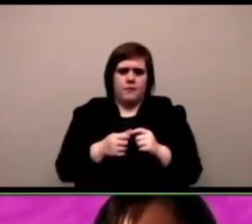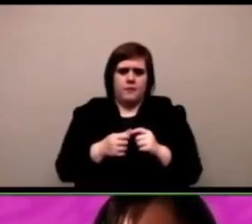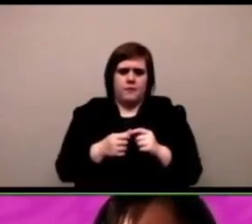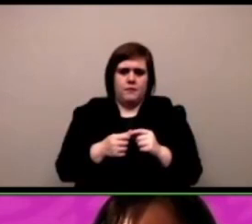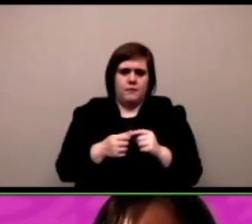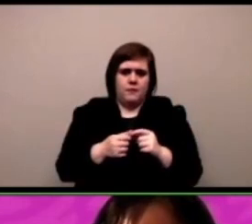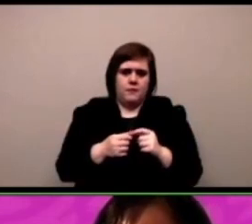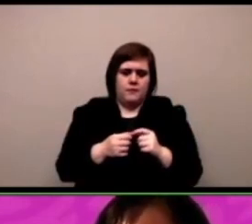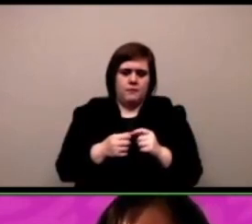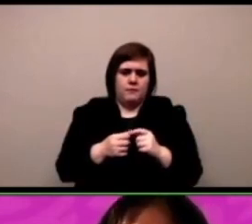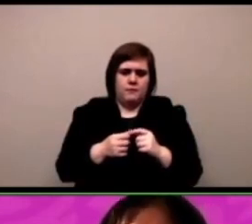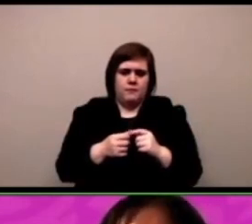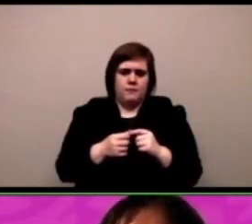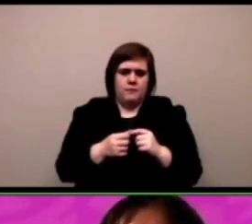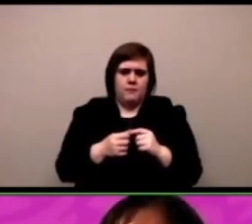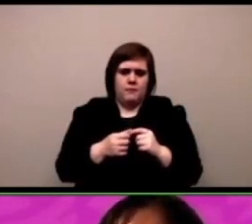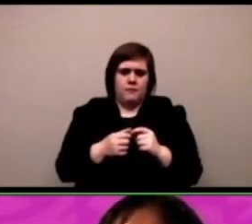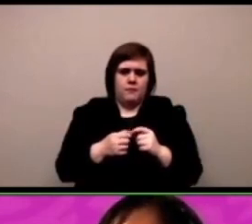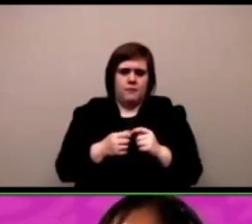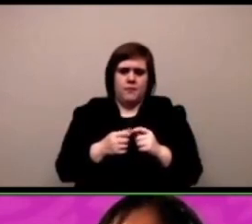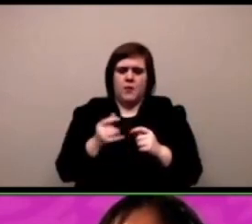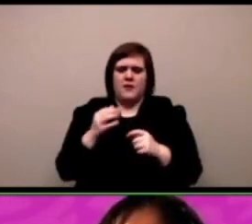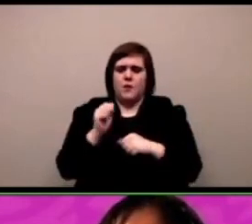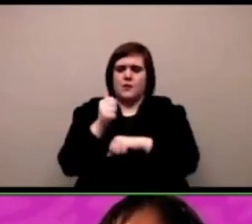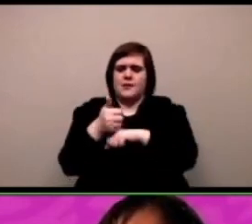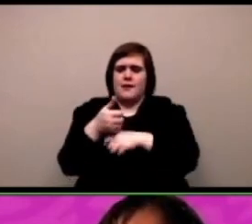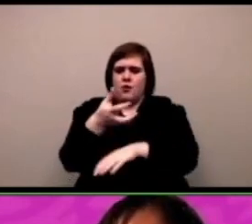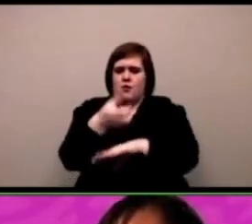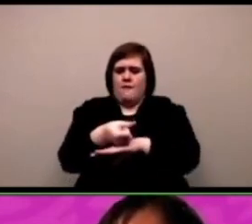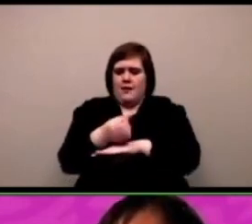to 0%?